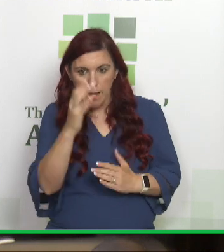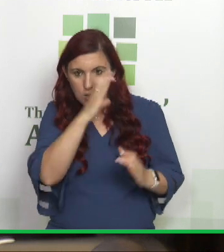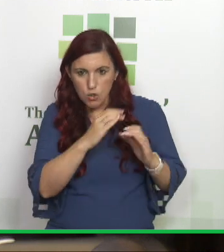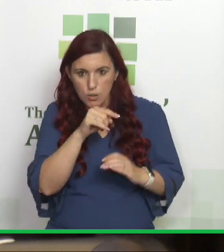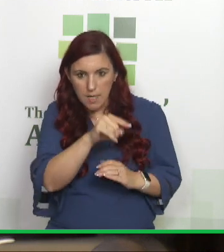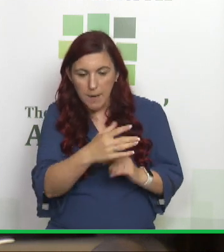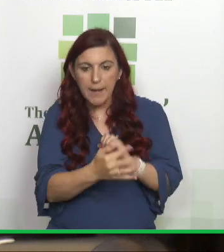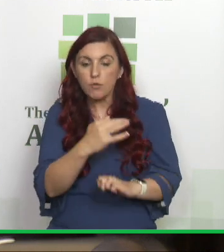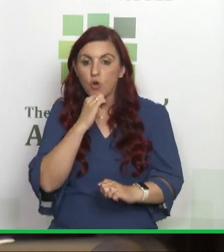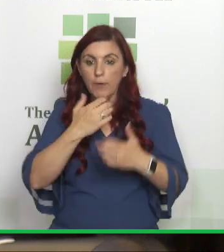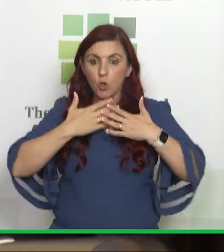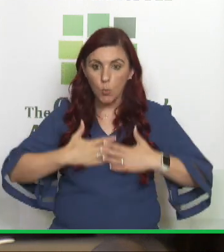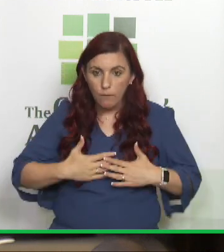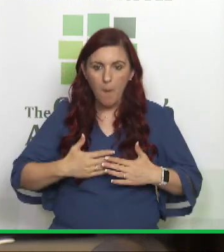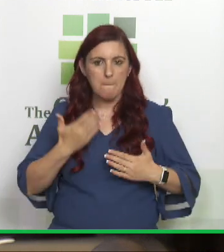must identify ourselves.